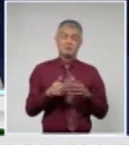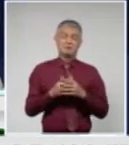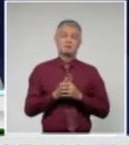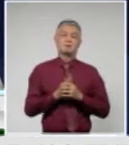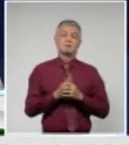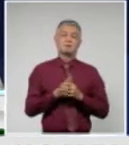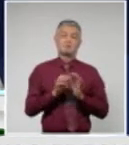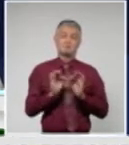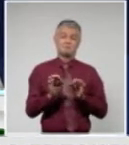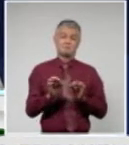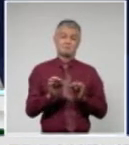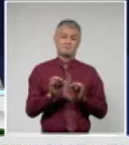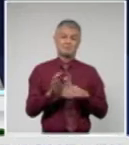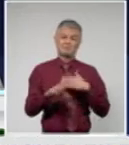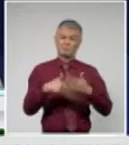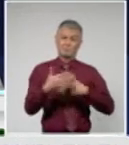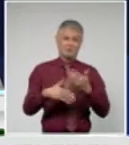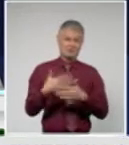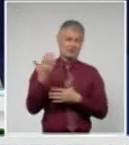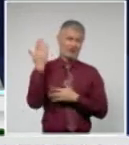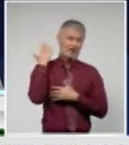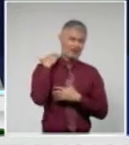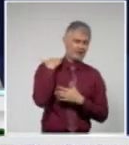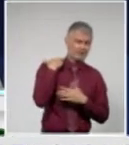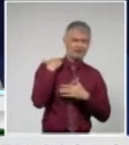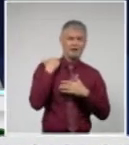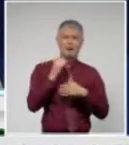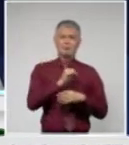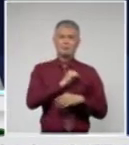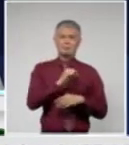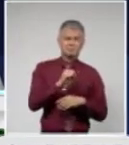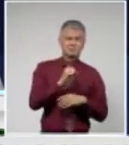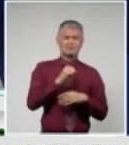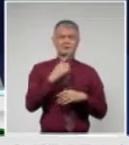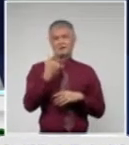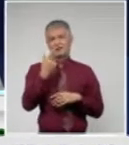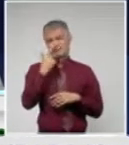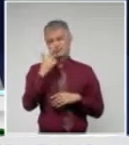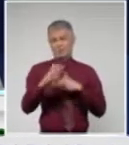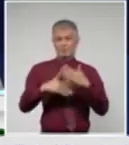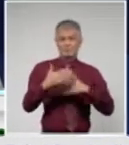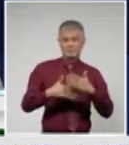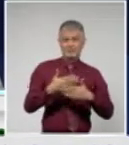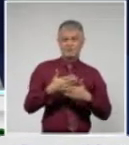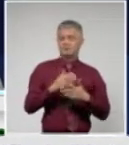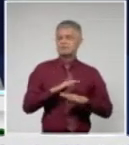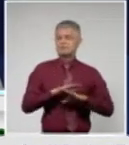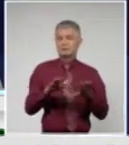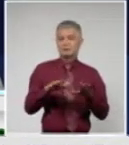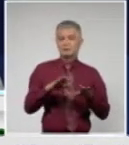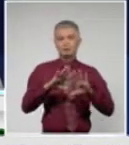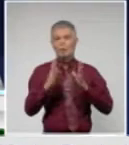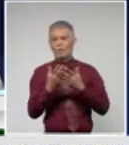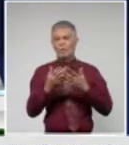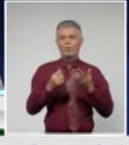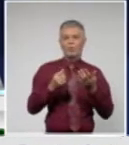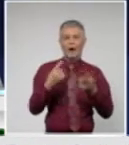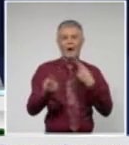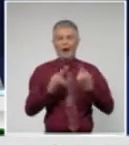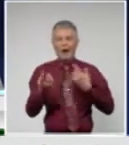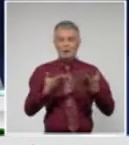from a series of complications, which ultimately led to his death. Once again, we offer